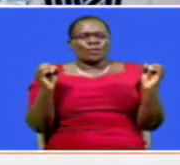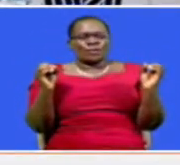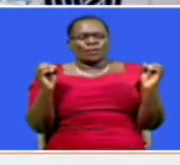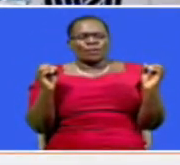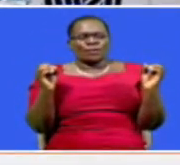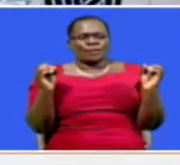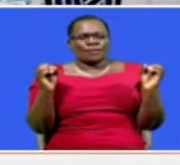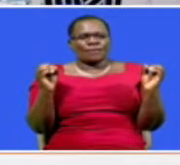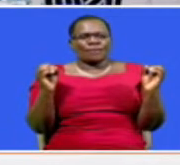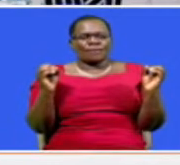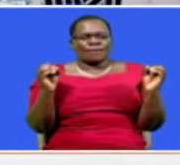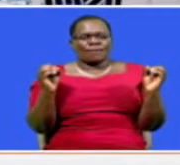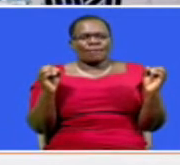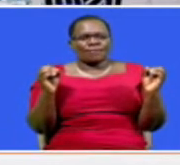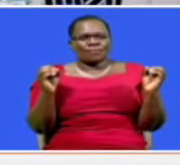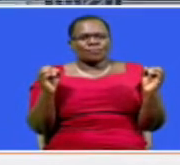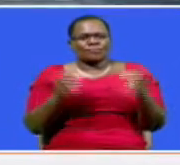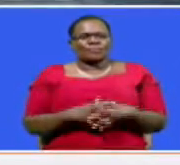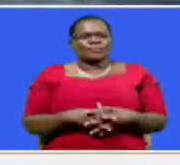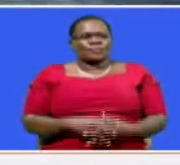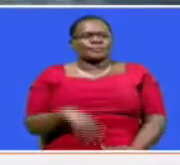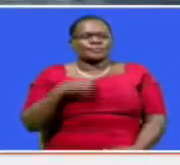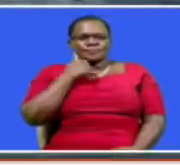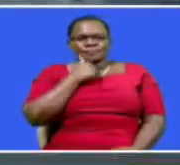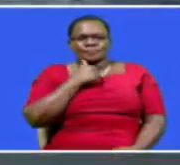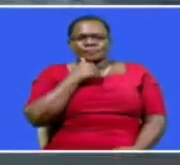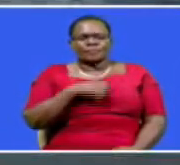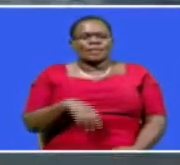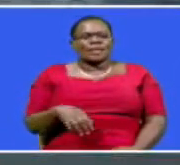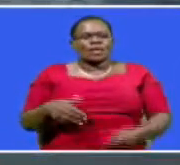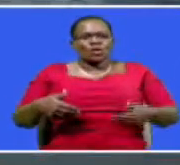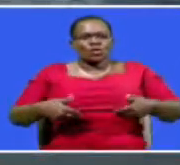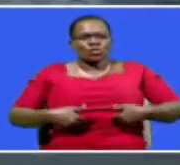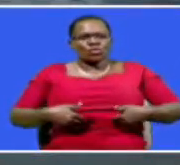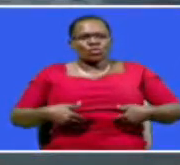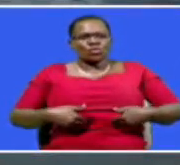the Ndakaini half marathon. Vijana wa shule ya Bwake kutoka